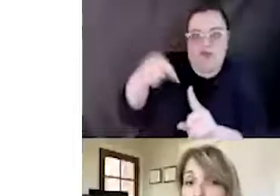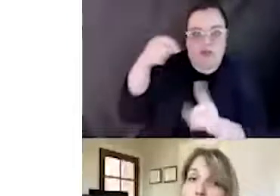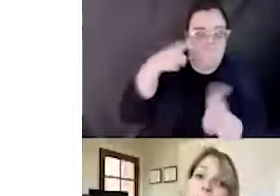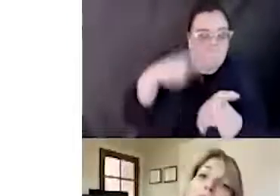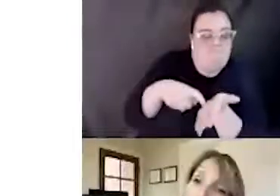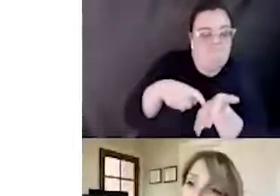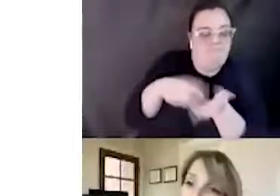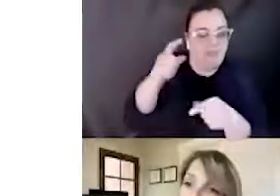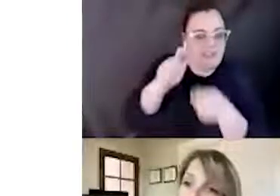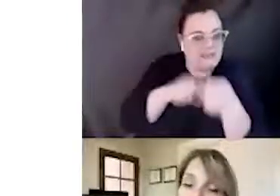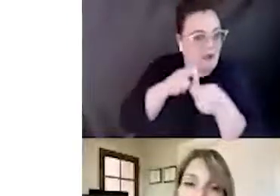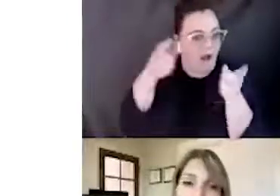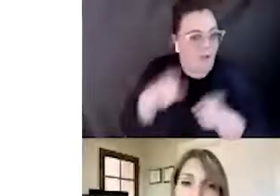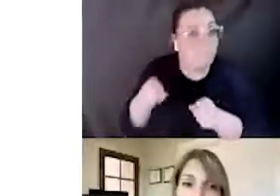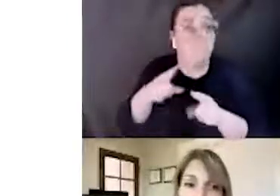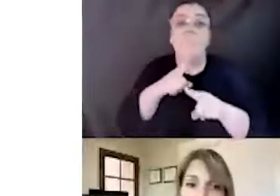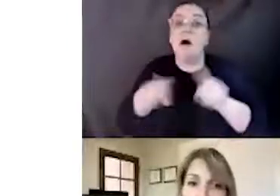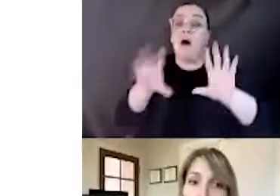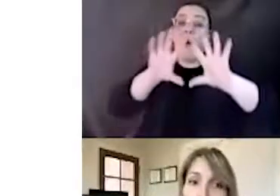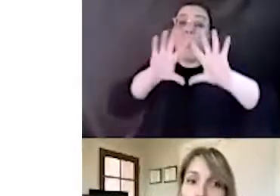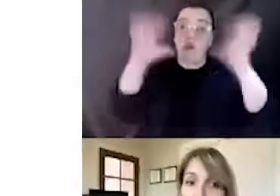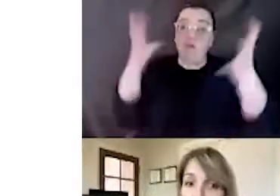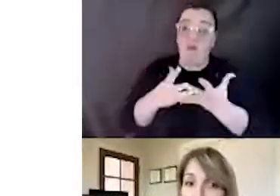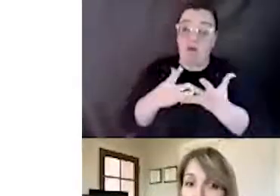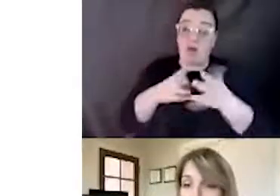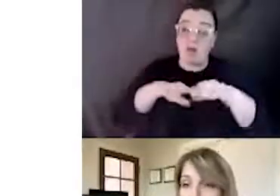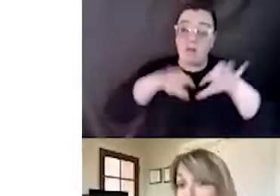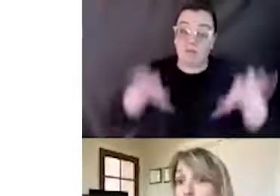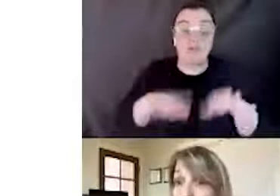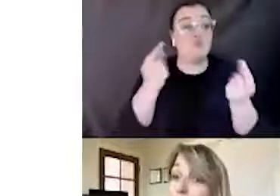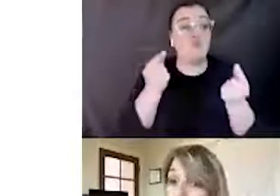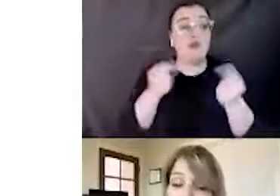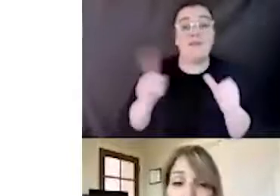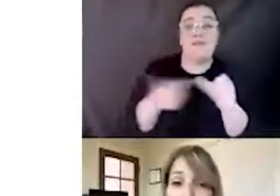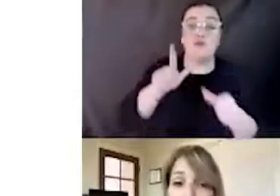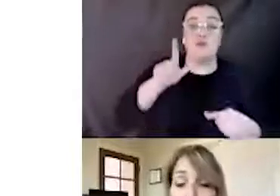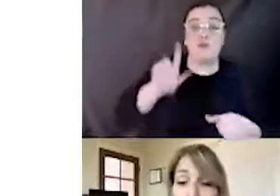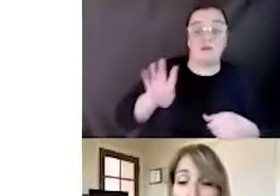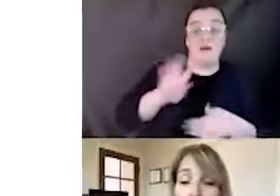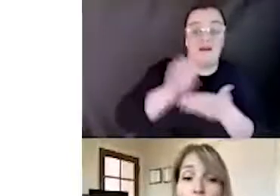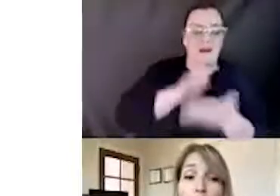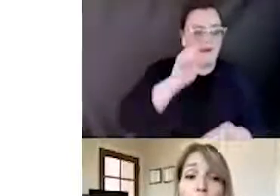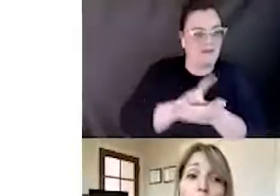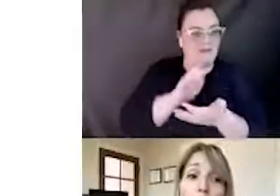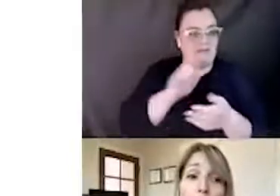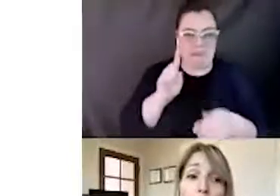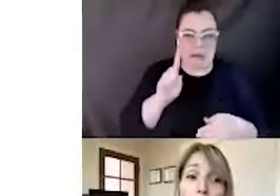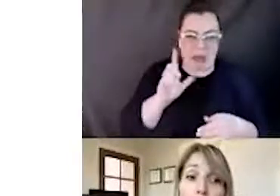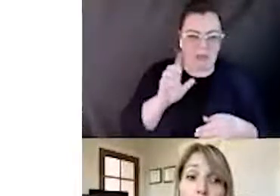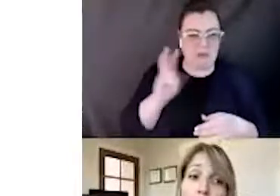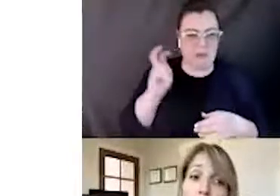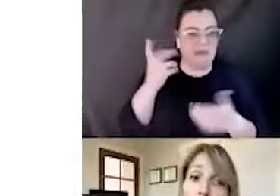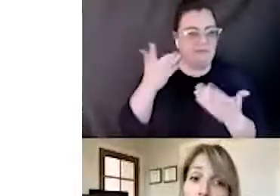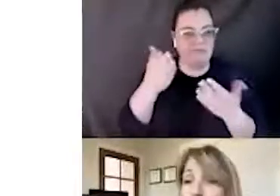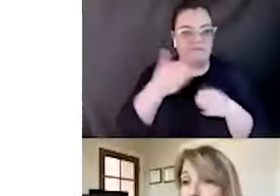But if we look overall at the performance during that earthquake, we can see that in the first 24 hours, there were hundreds of aftershocks. But